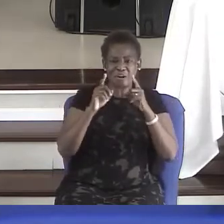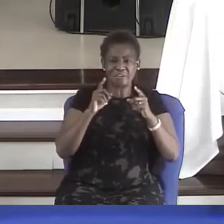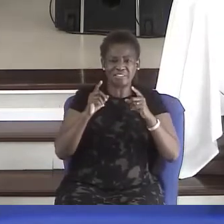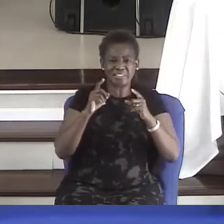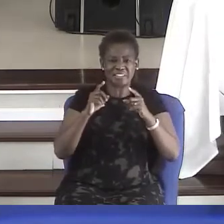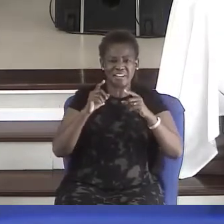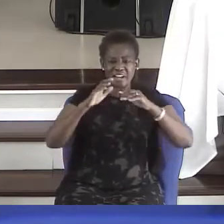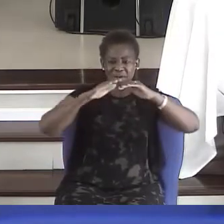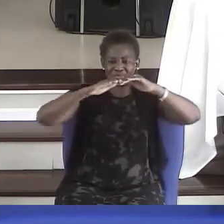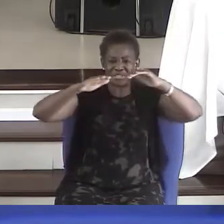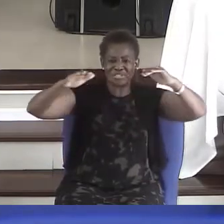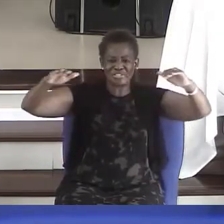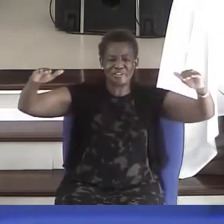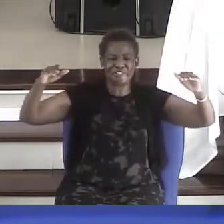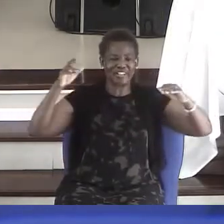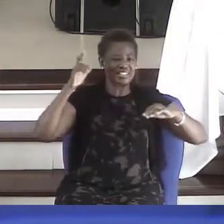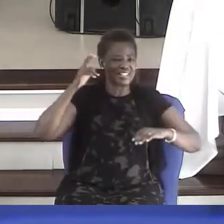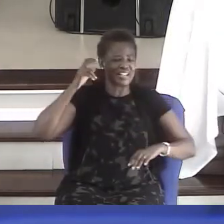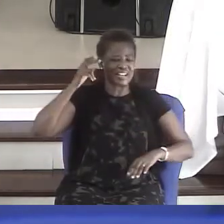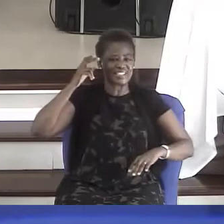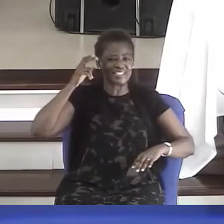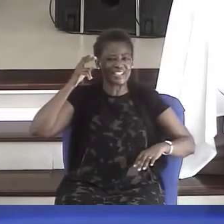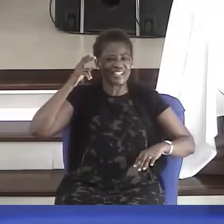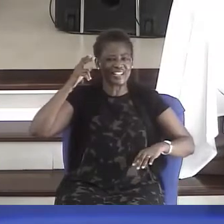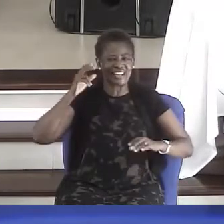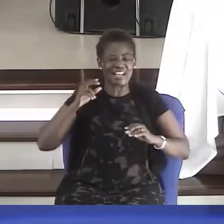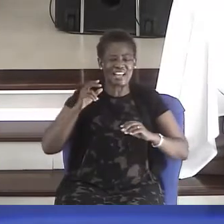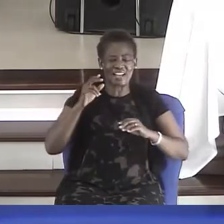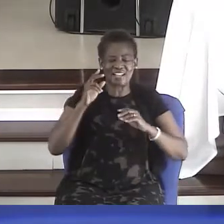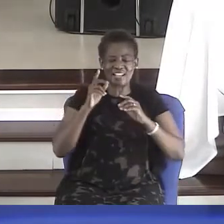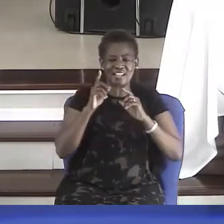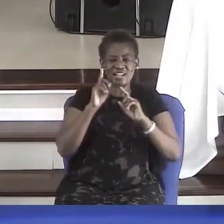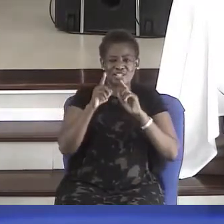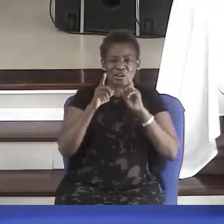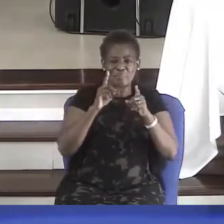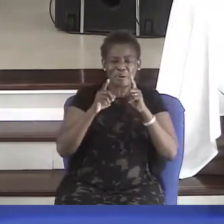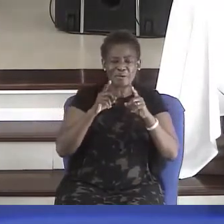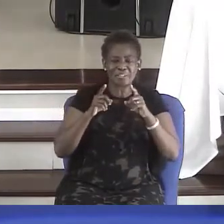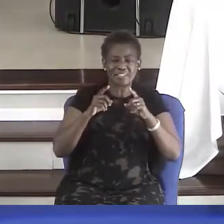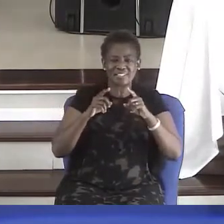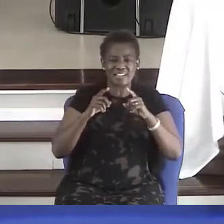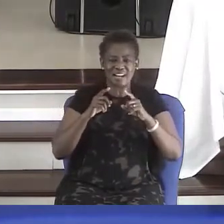Huh? And they talk about sensitive listening.